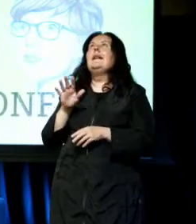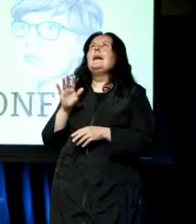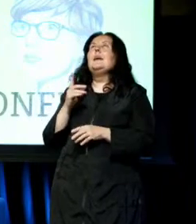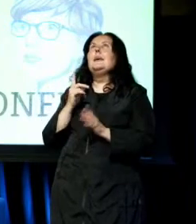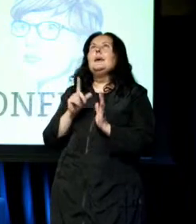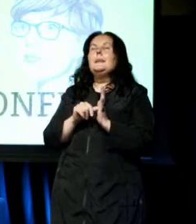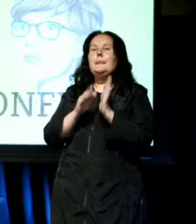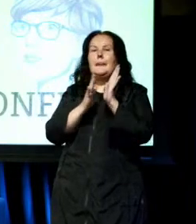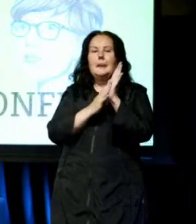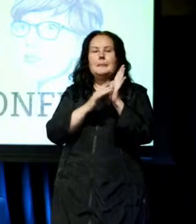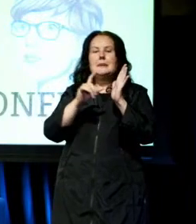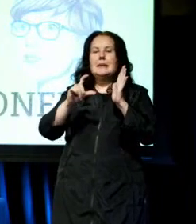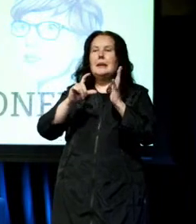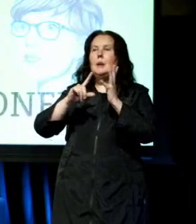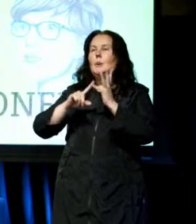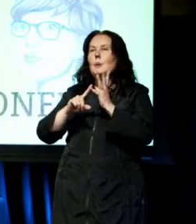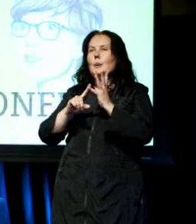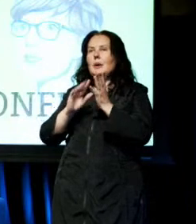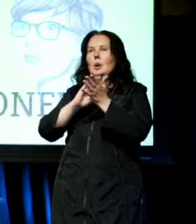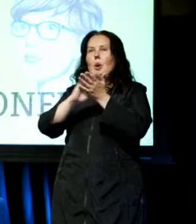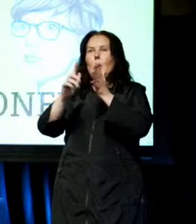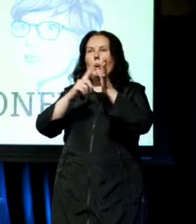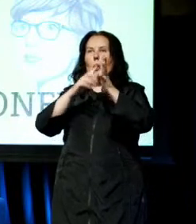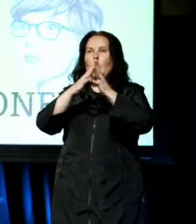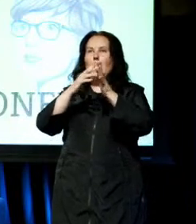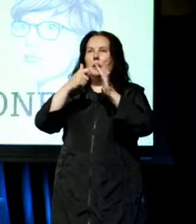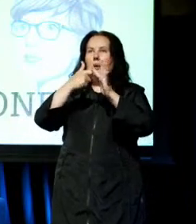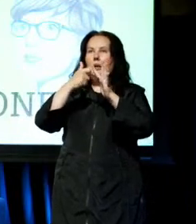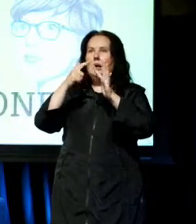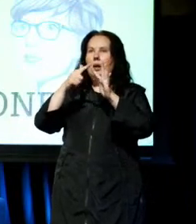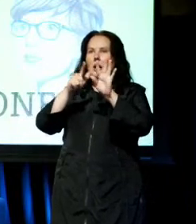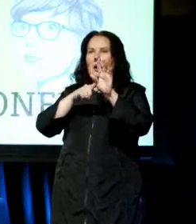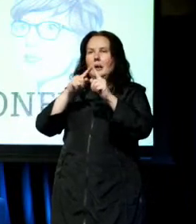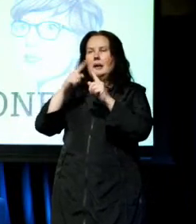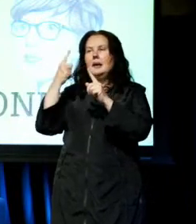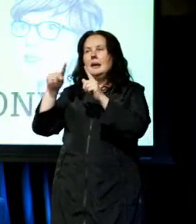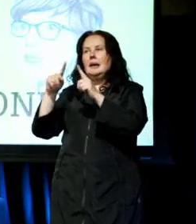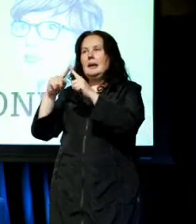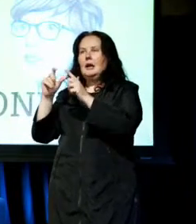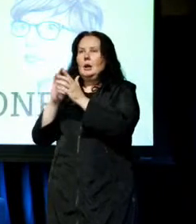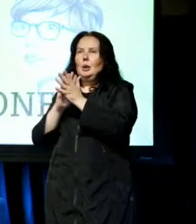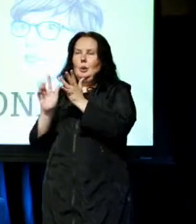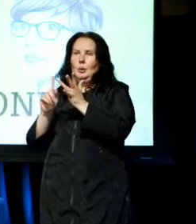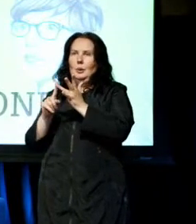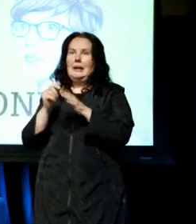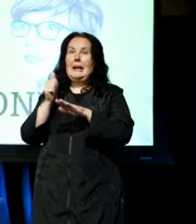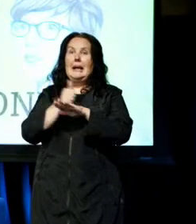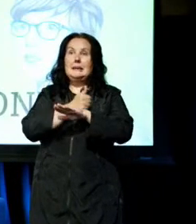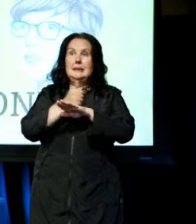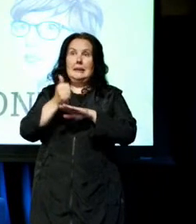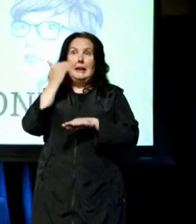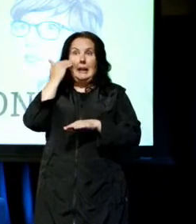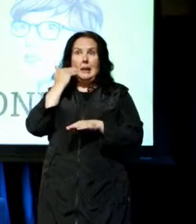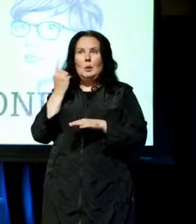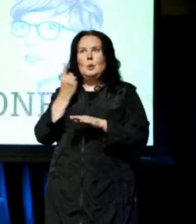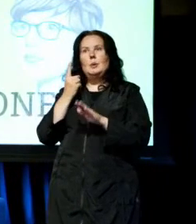moments. MCU, Hawkeye, and Echo. So the actress playing